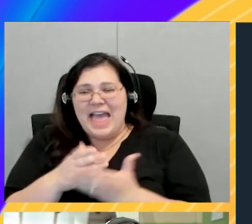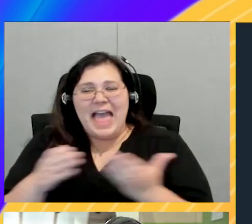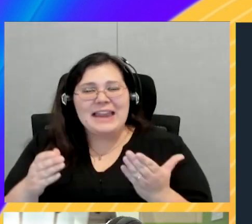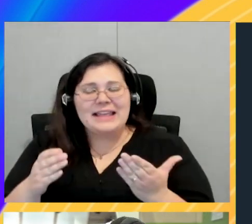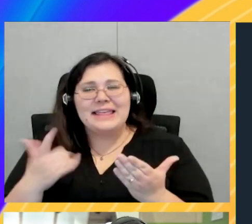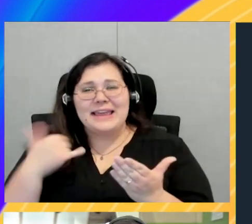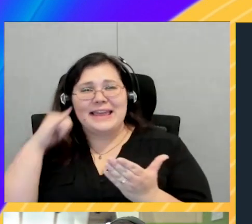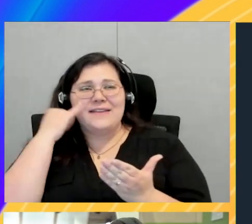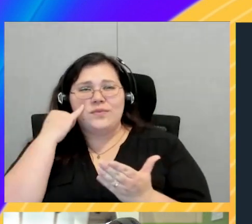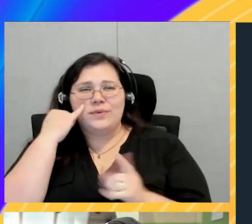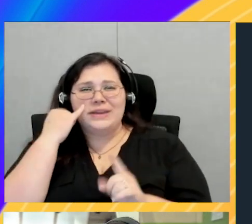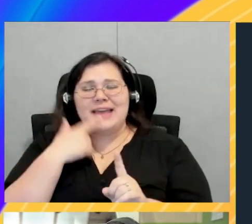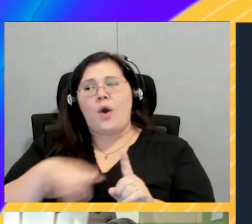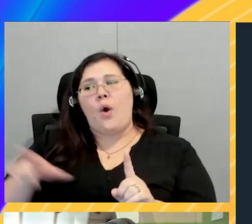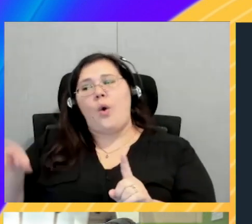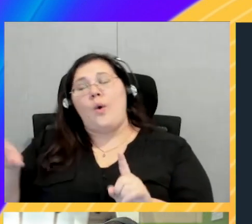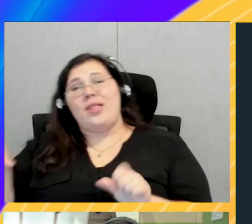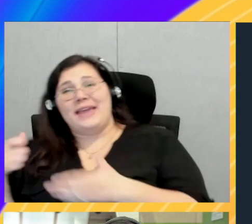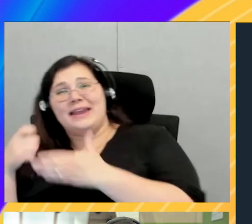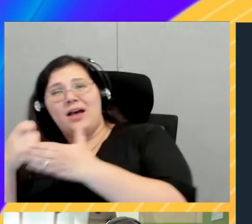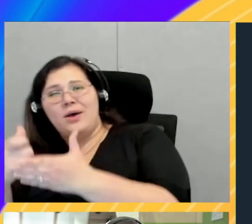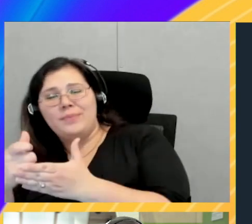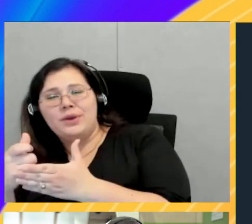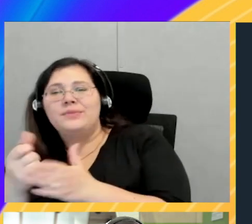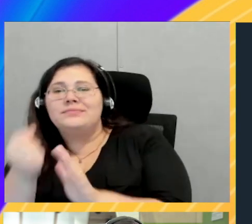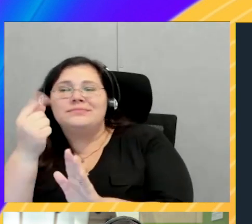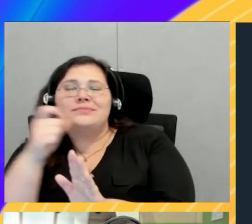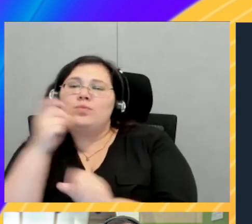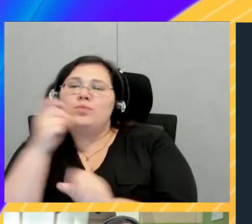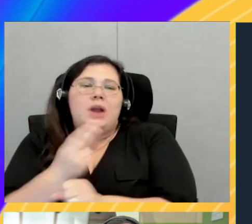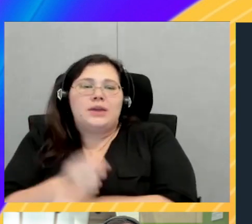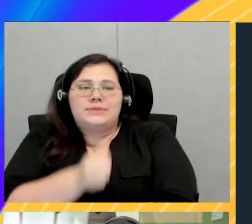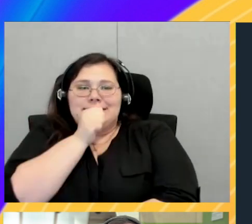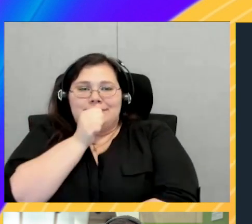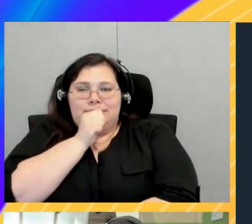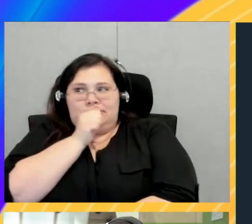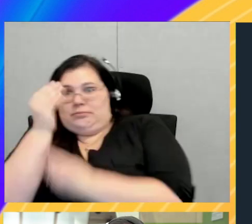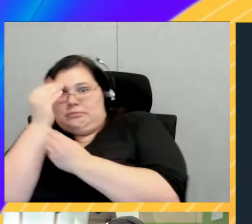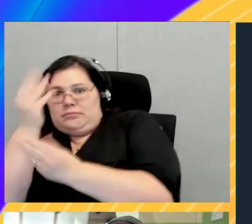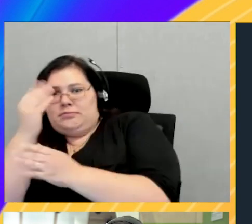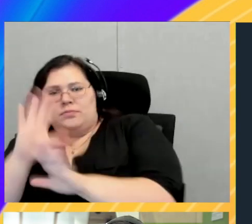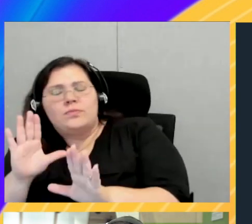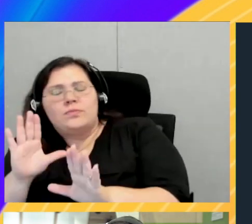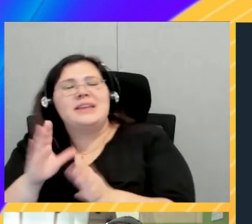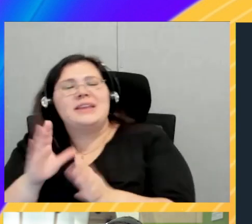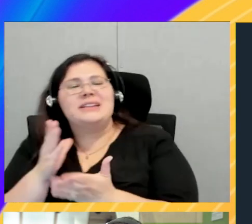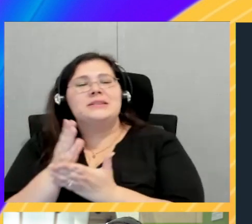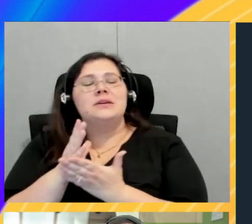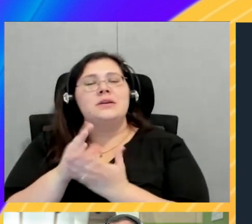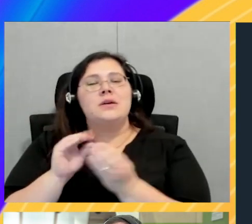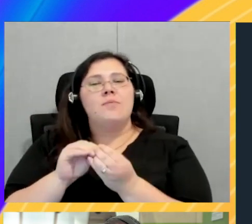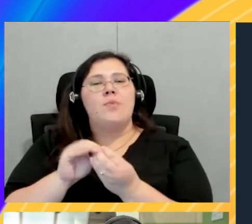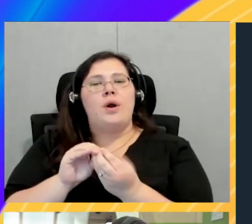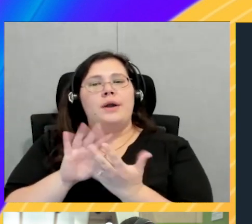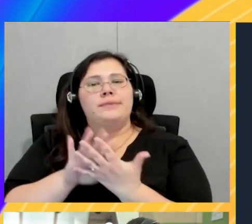We never give up any of our customers' secret sauce, certainly. But it shows where we have the knowledge and the understanding of various industries,